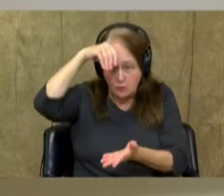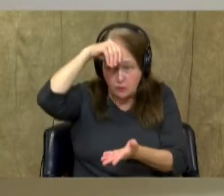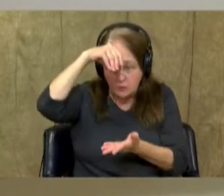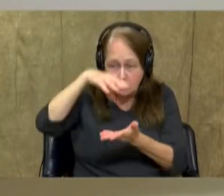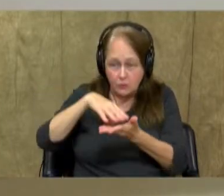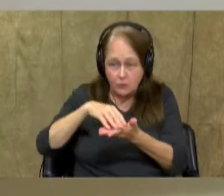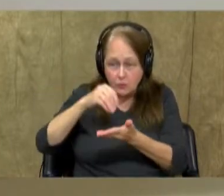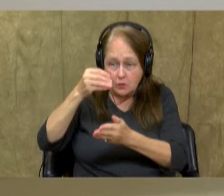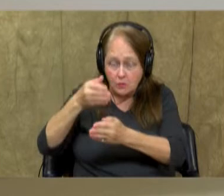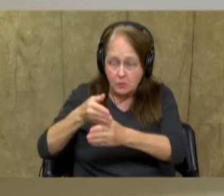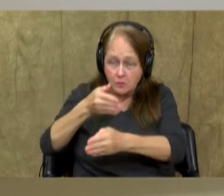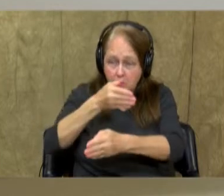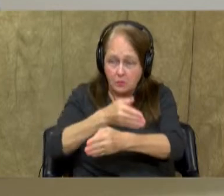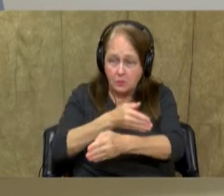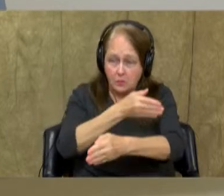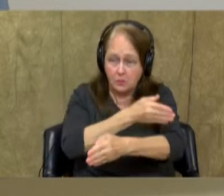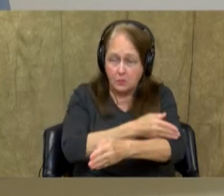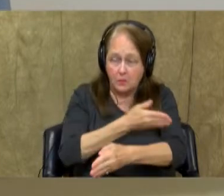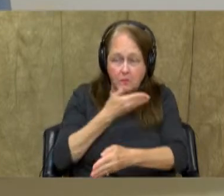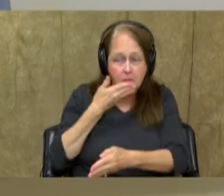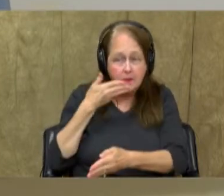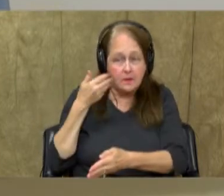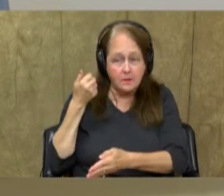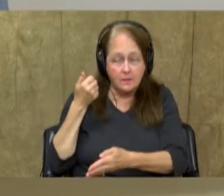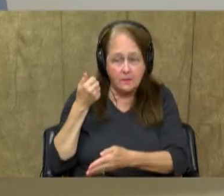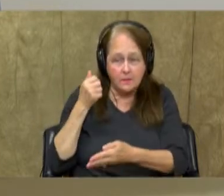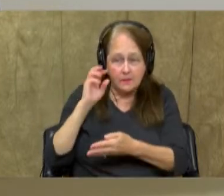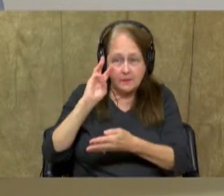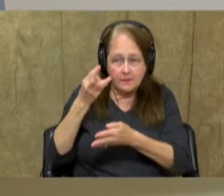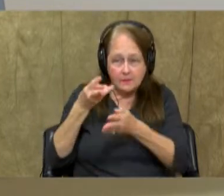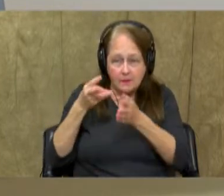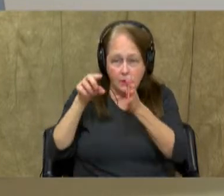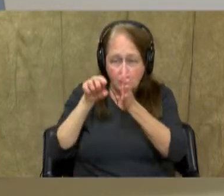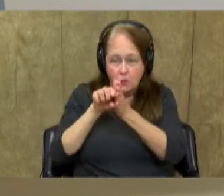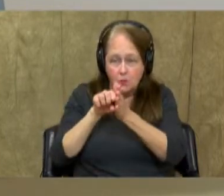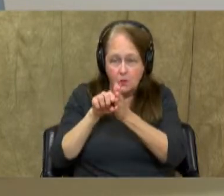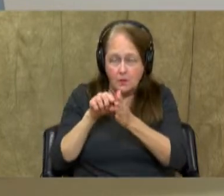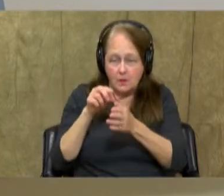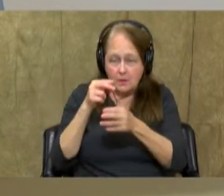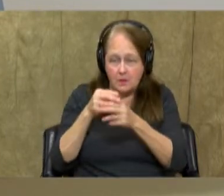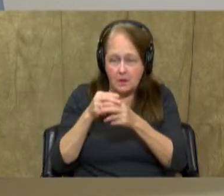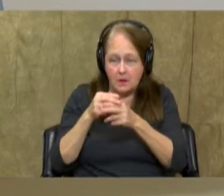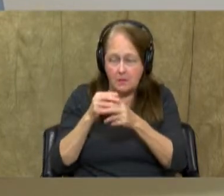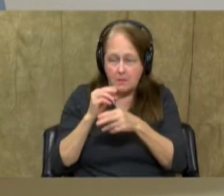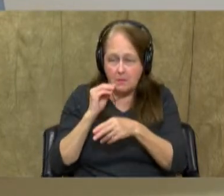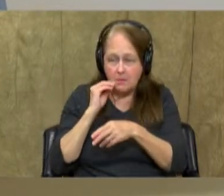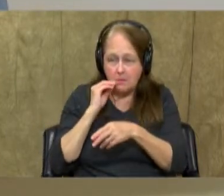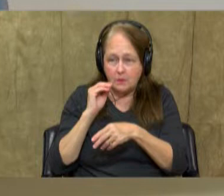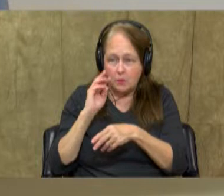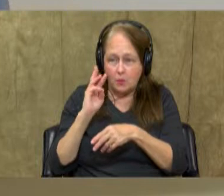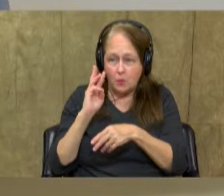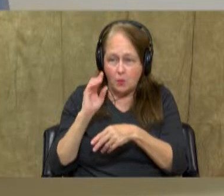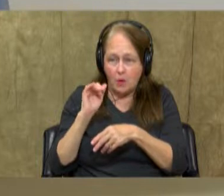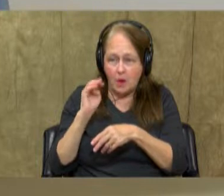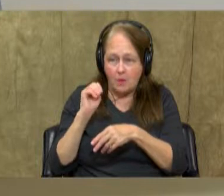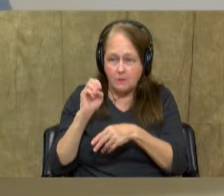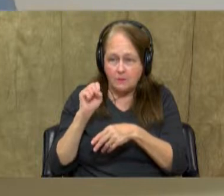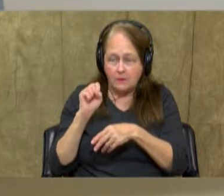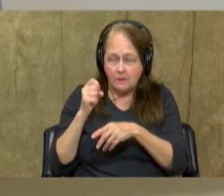getting better. Welcome to sixth grade reading today. I'm Miss Williams as well again from Callaway